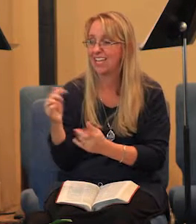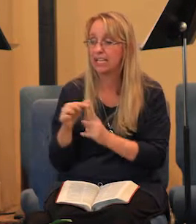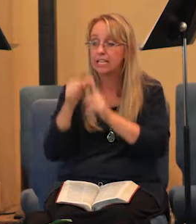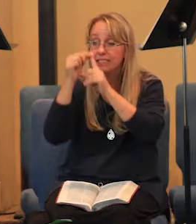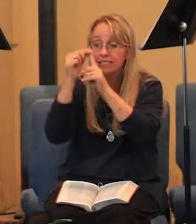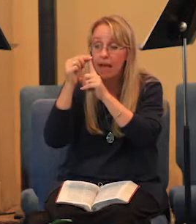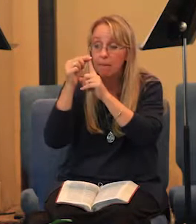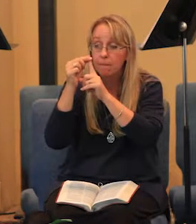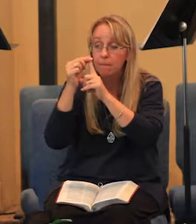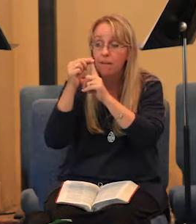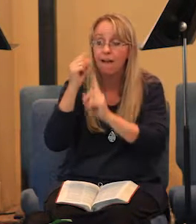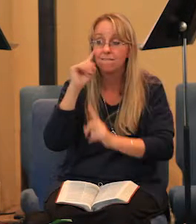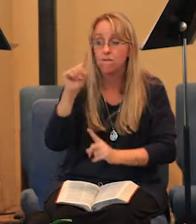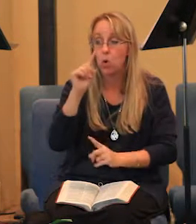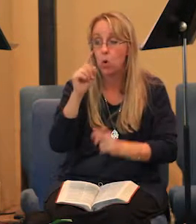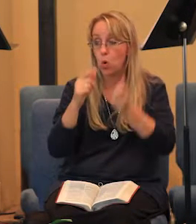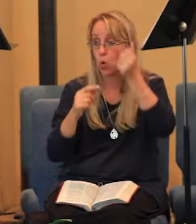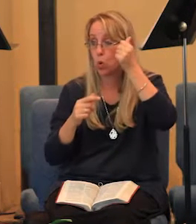me.